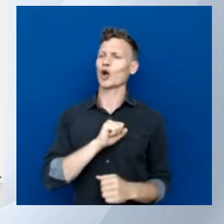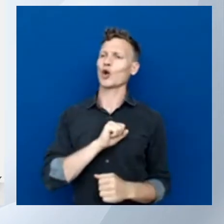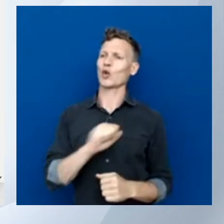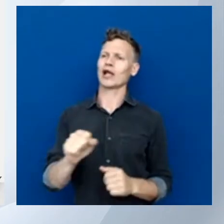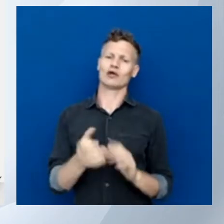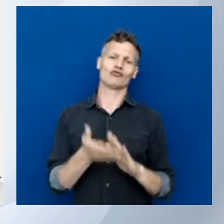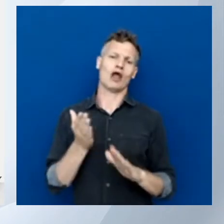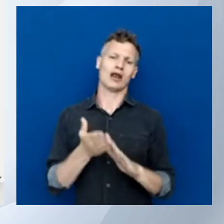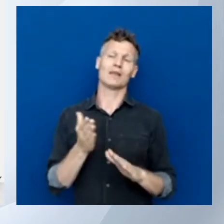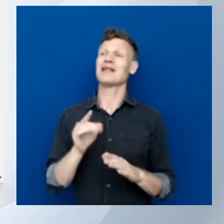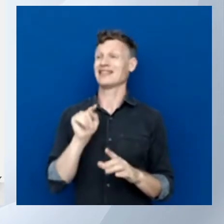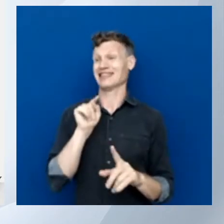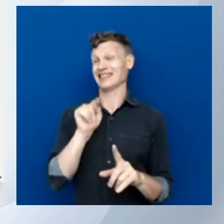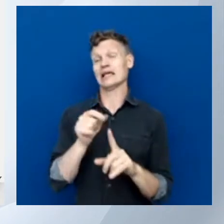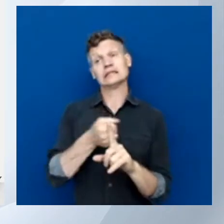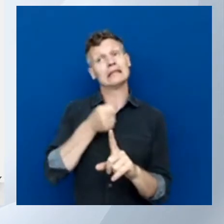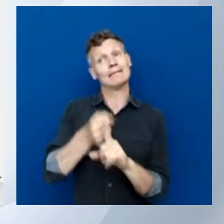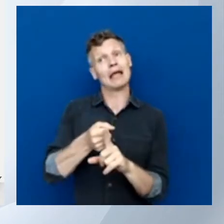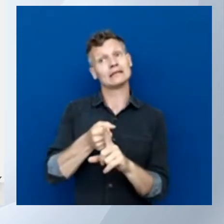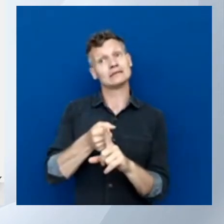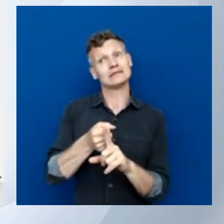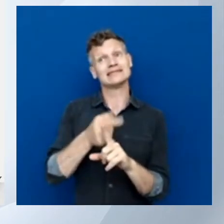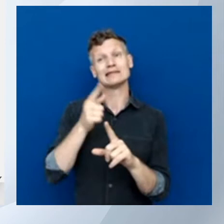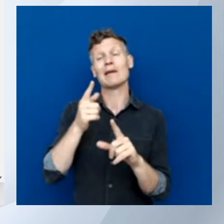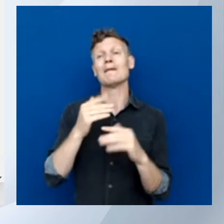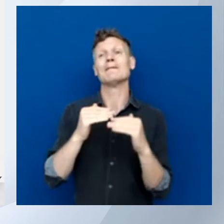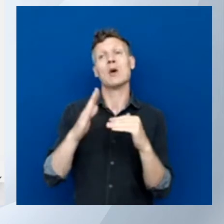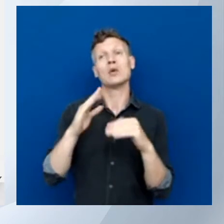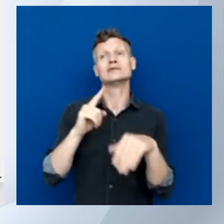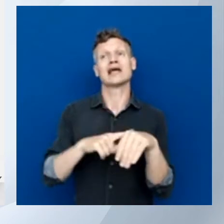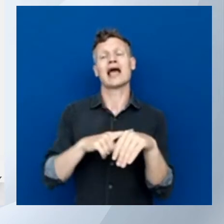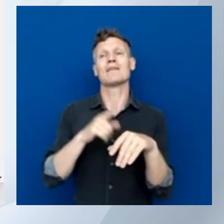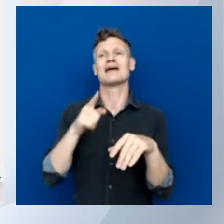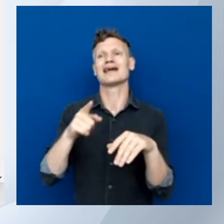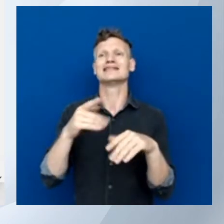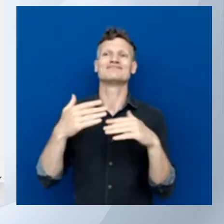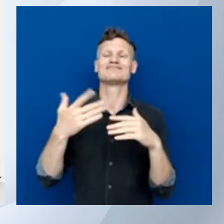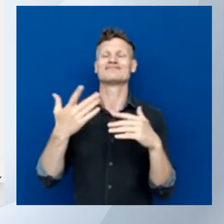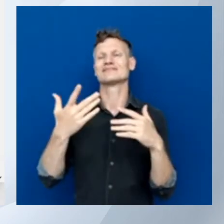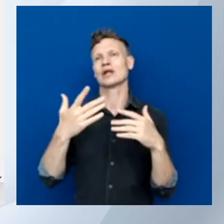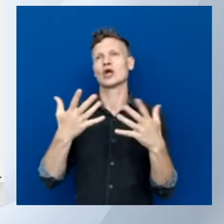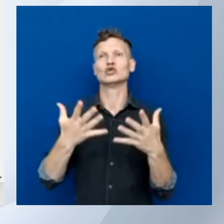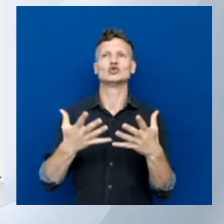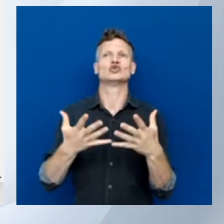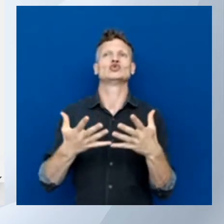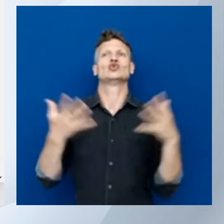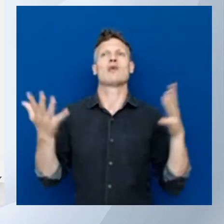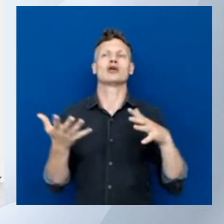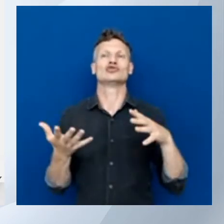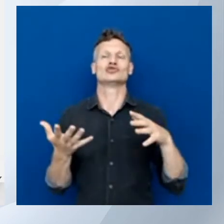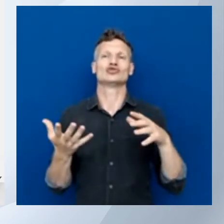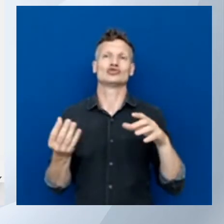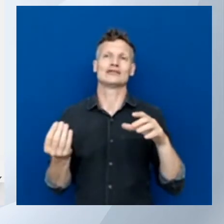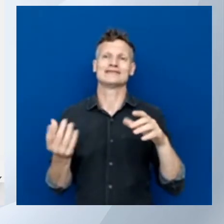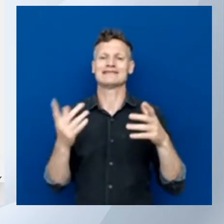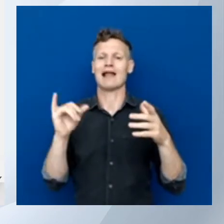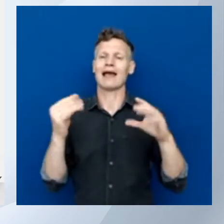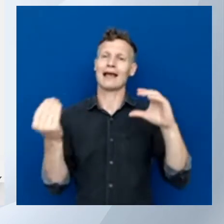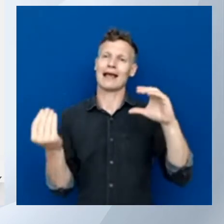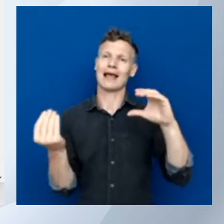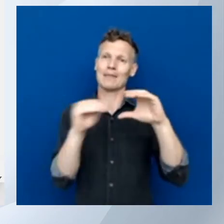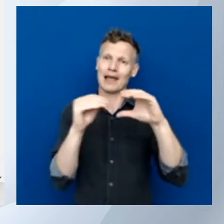and it keeps over embedding and most of the evaluation as well. So it's maybe you want to try and